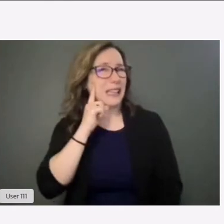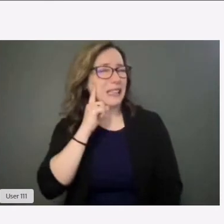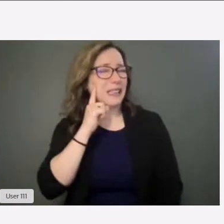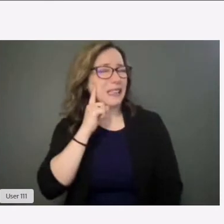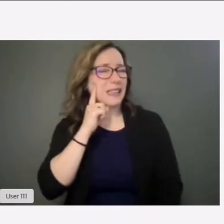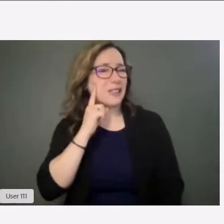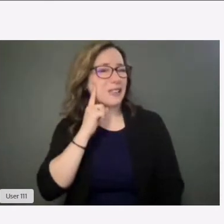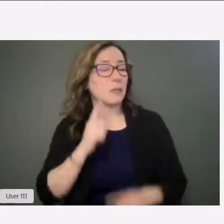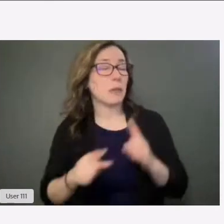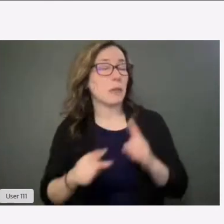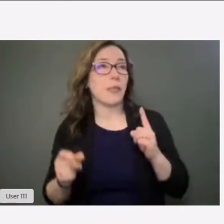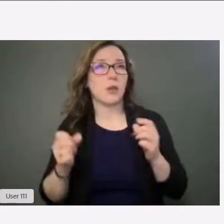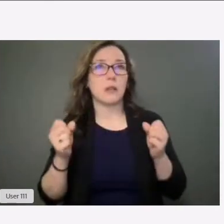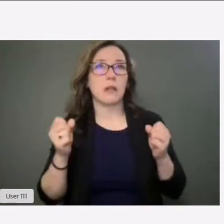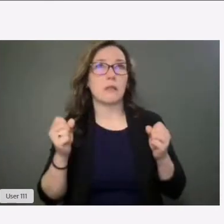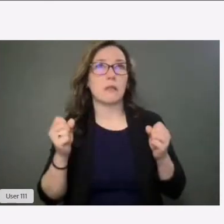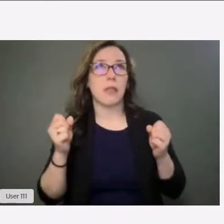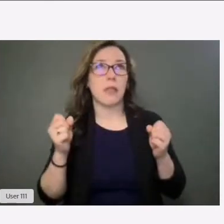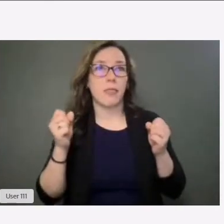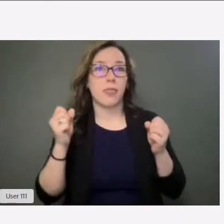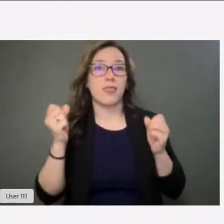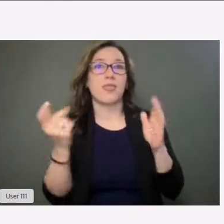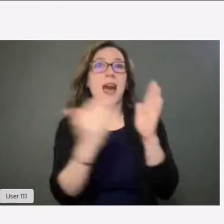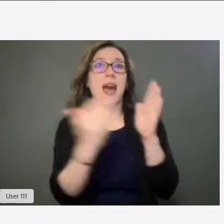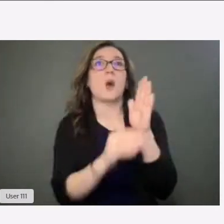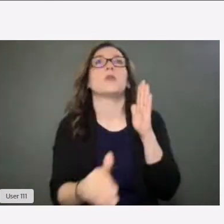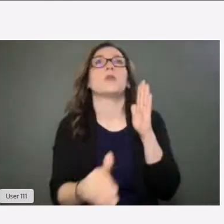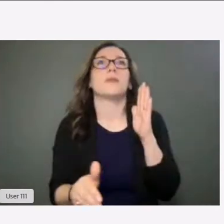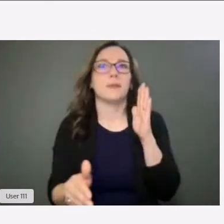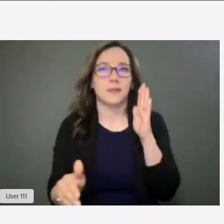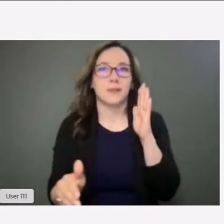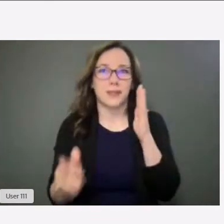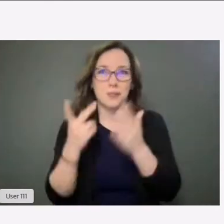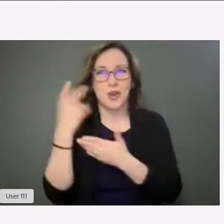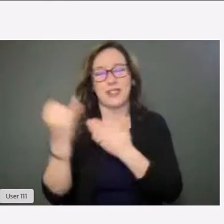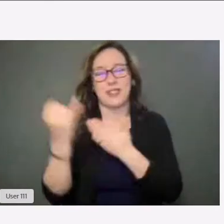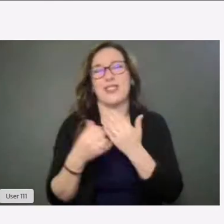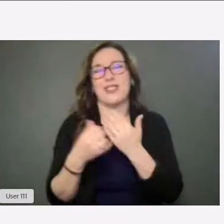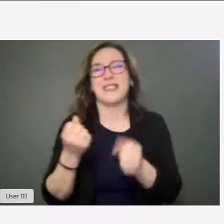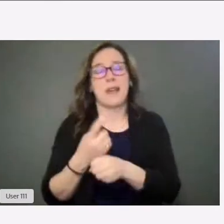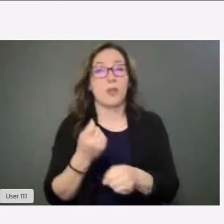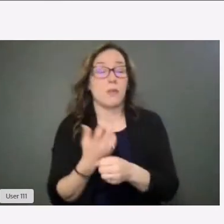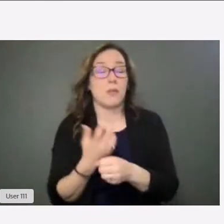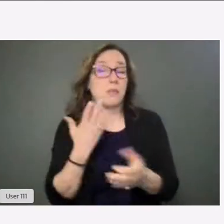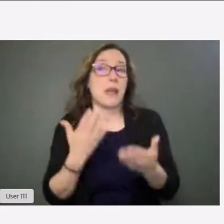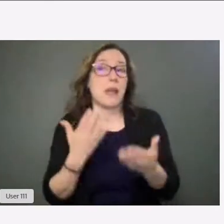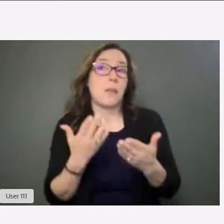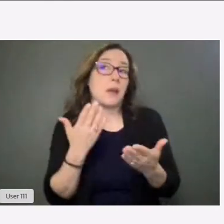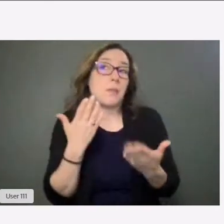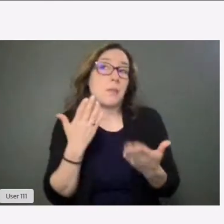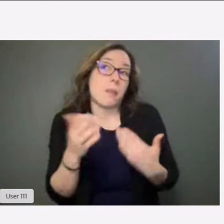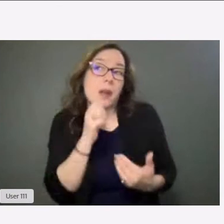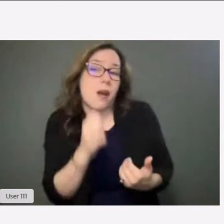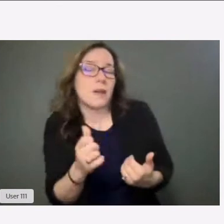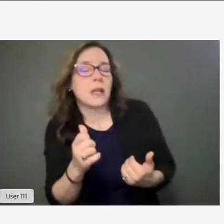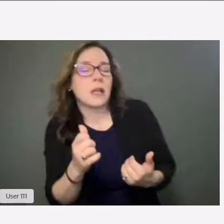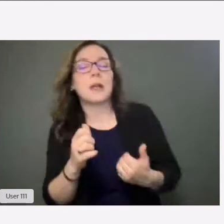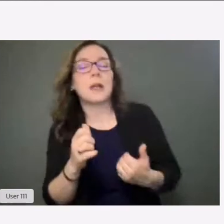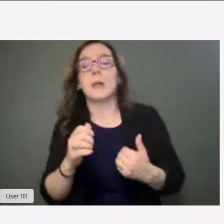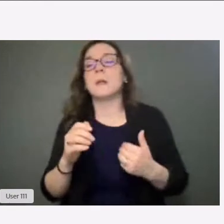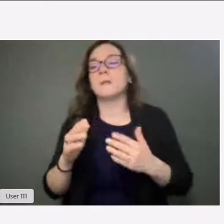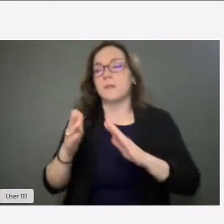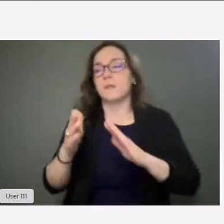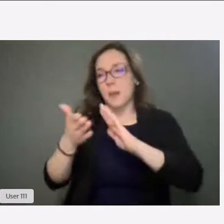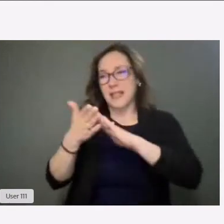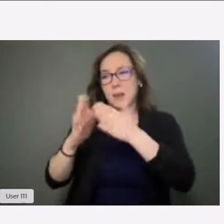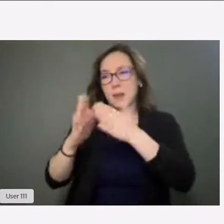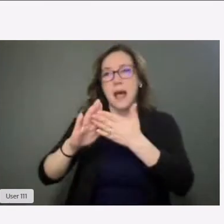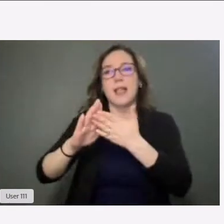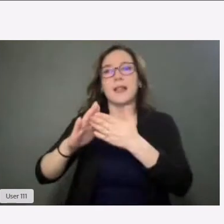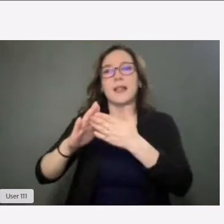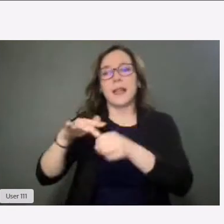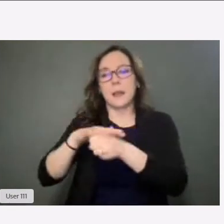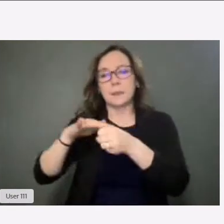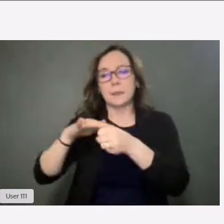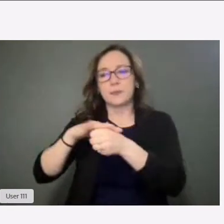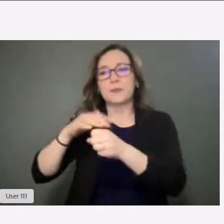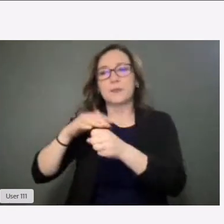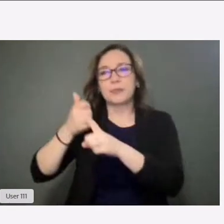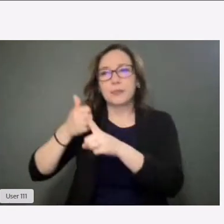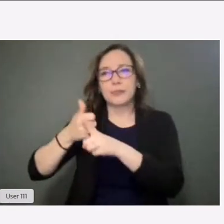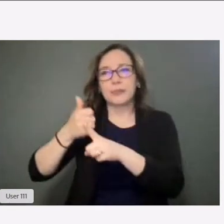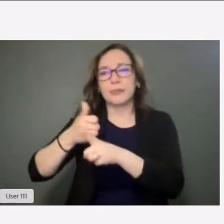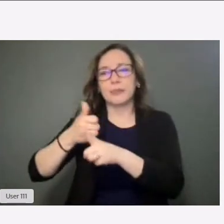literally thousands of projects every year, so that doesn't mean it hasn't. I think the municipality itself would be an